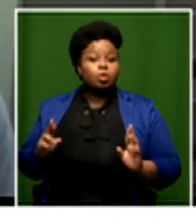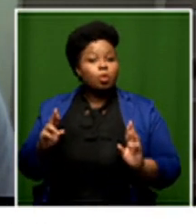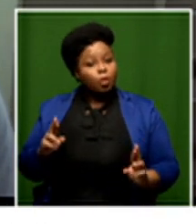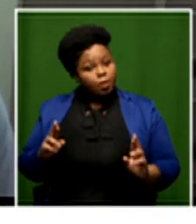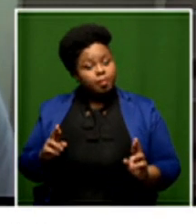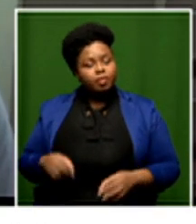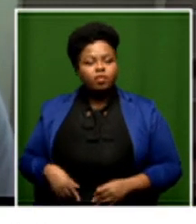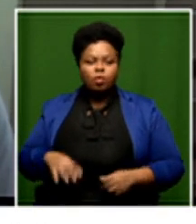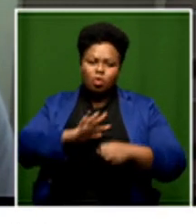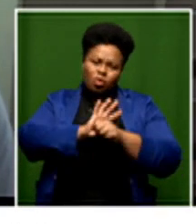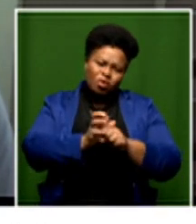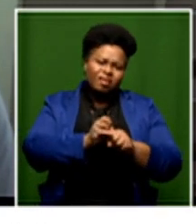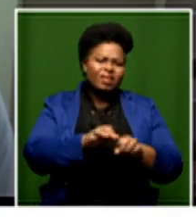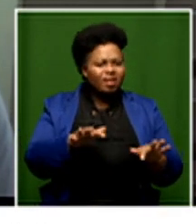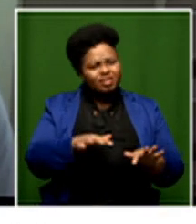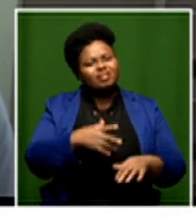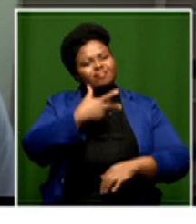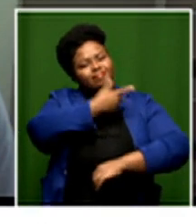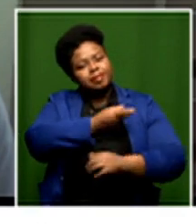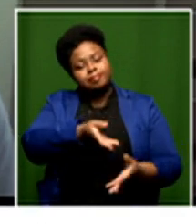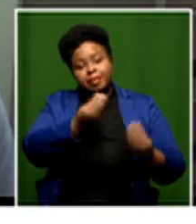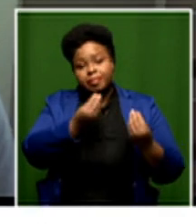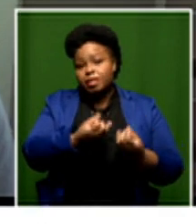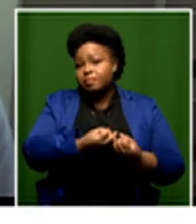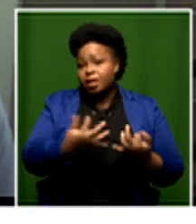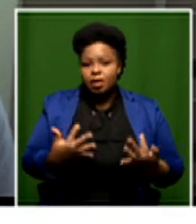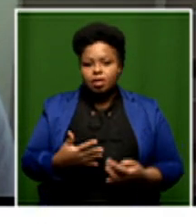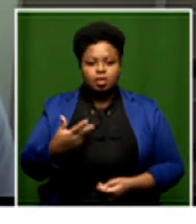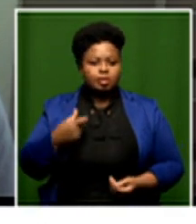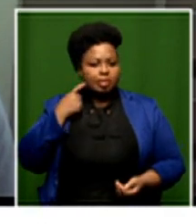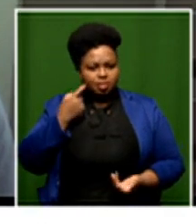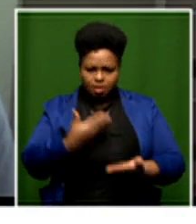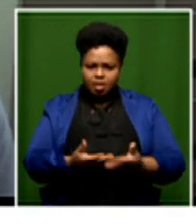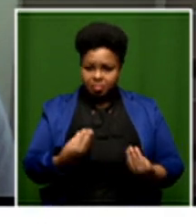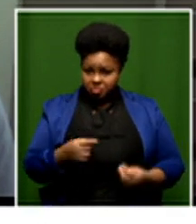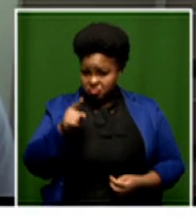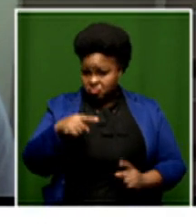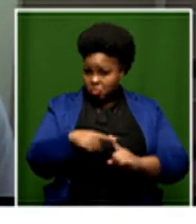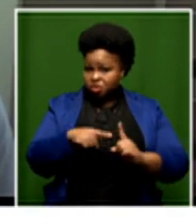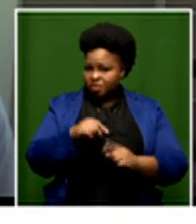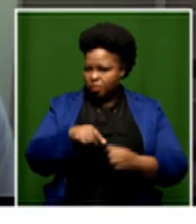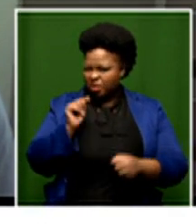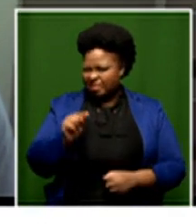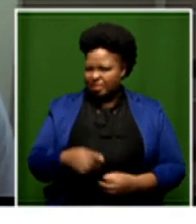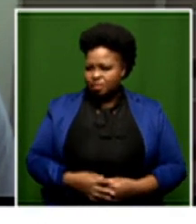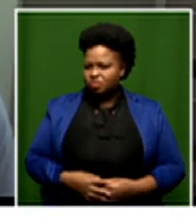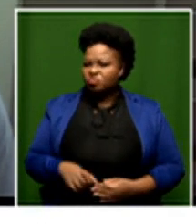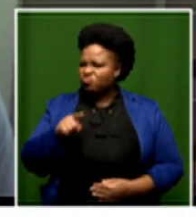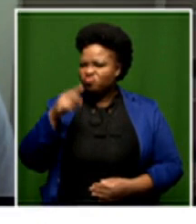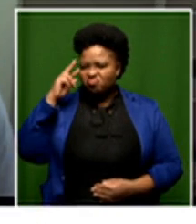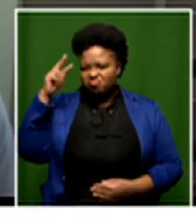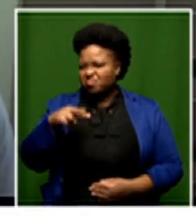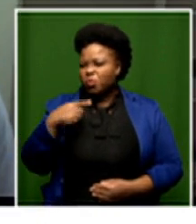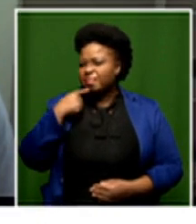get a COVID vaccine very, very shortly that a lot of us will be able to take. I mean, are you optimistic about this? What are your views